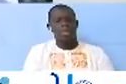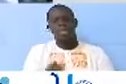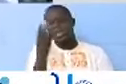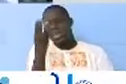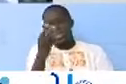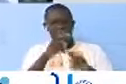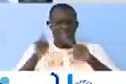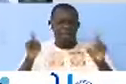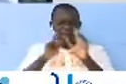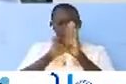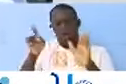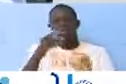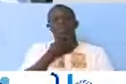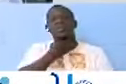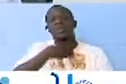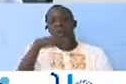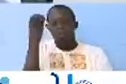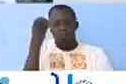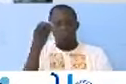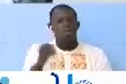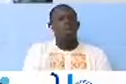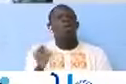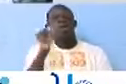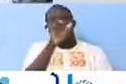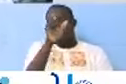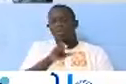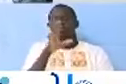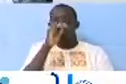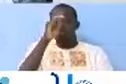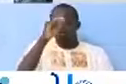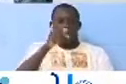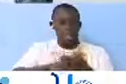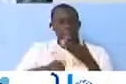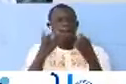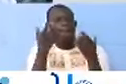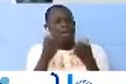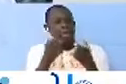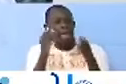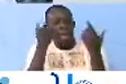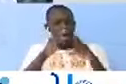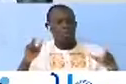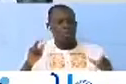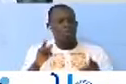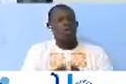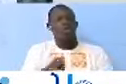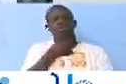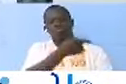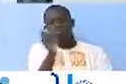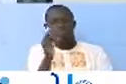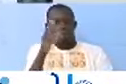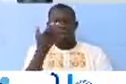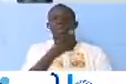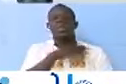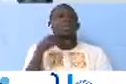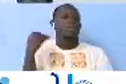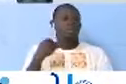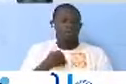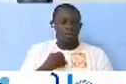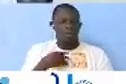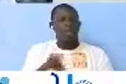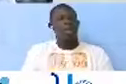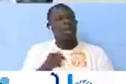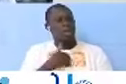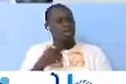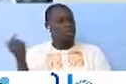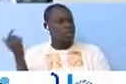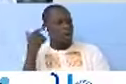Three types of screams. One was screaming in Mandinka. You will kill me.